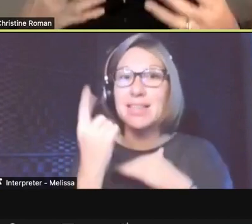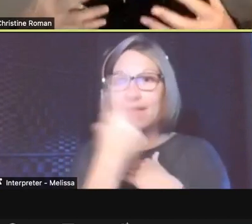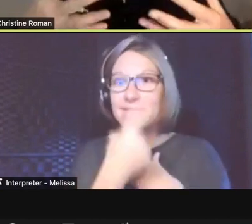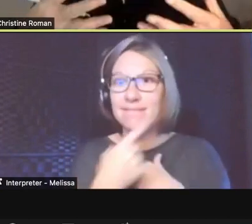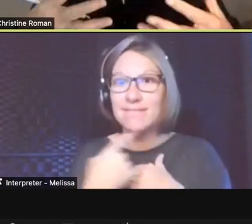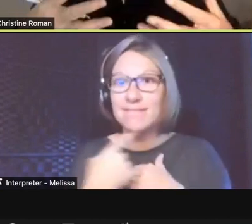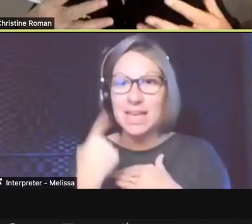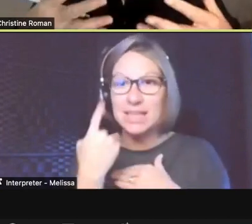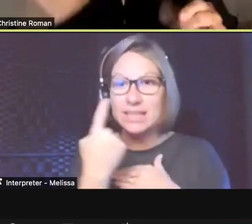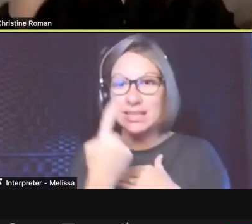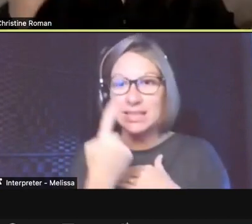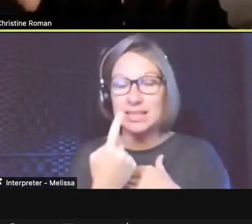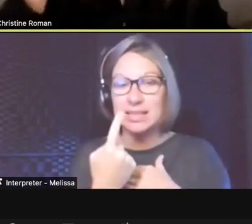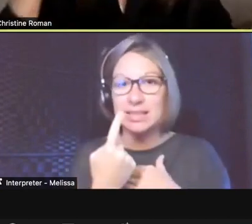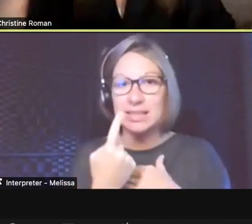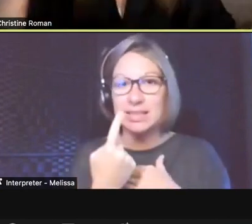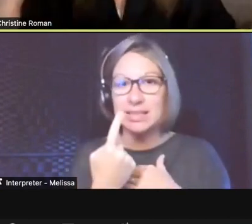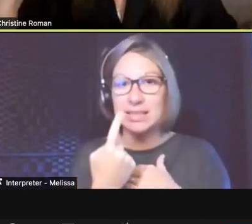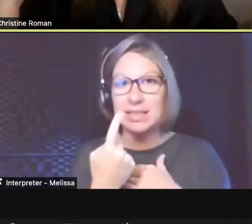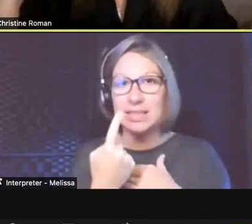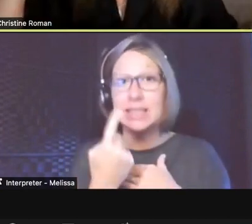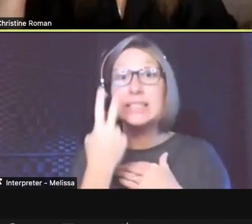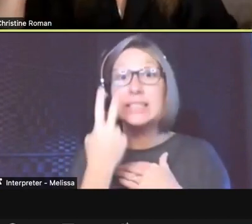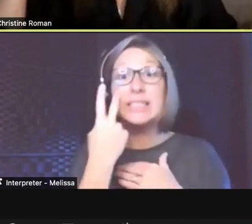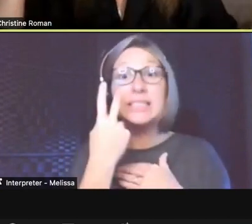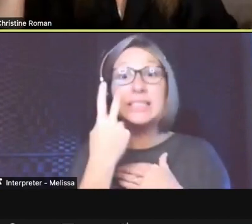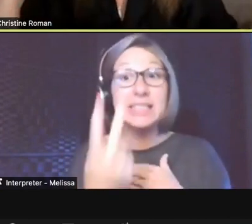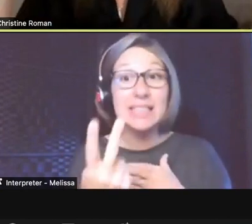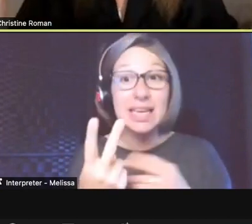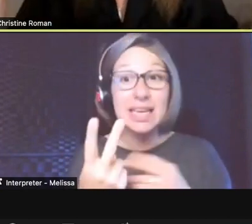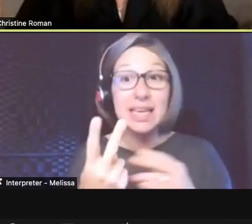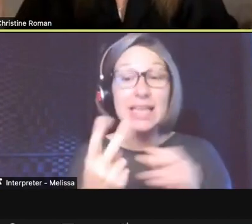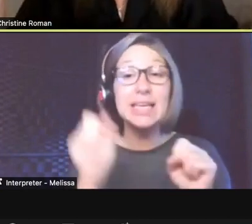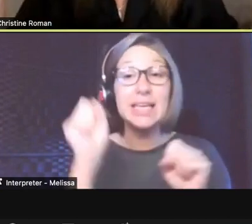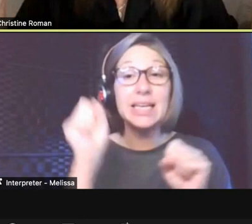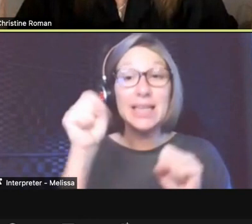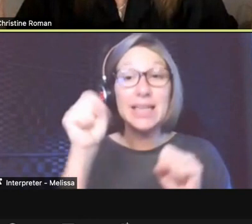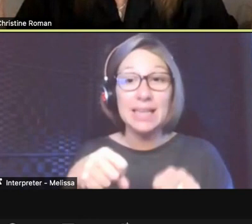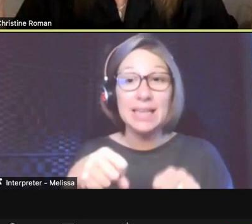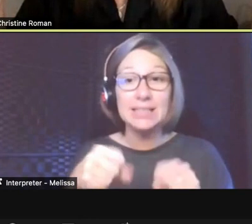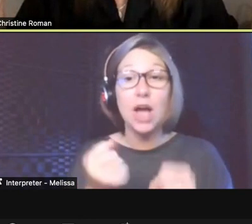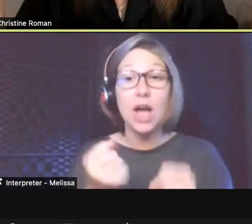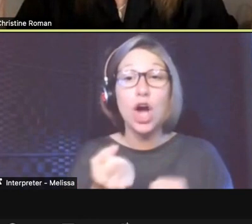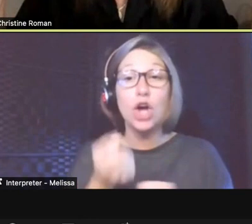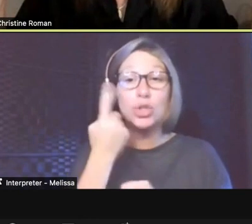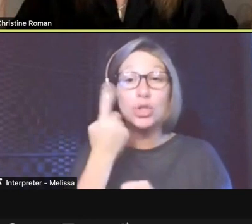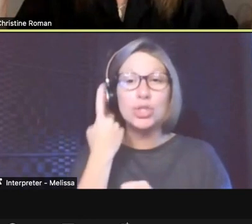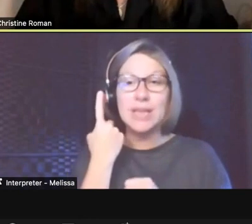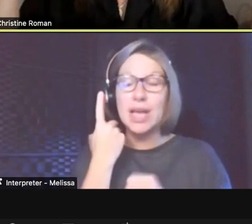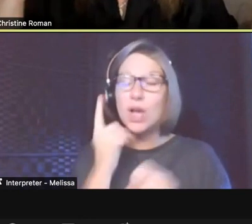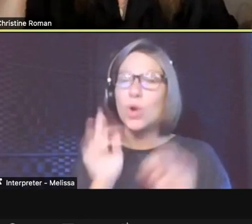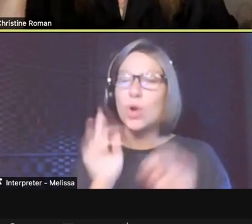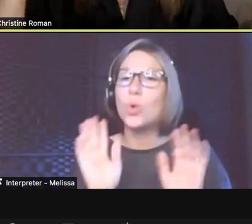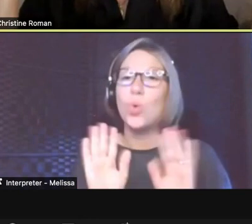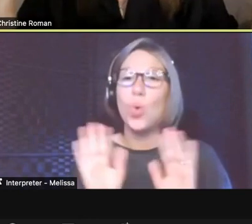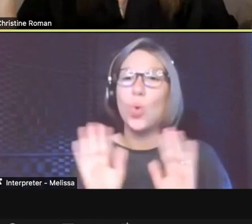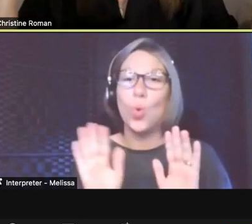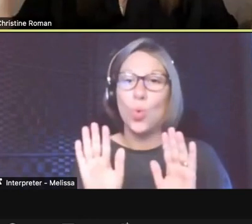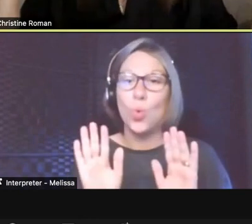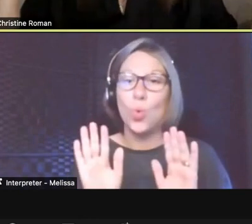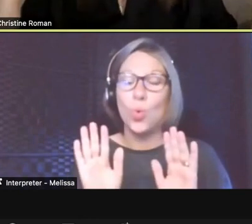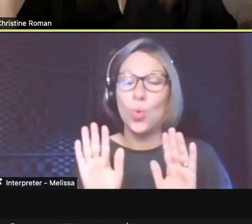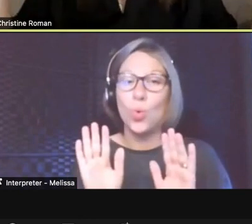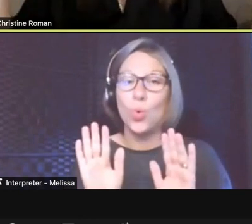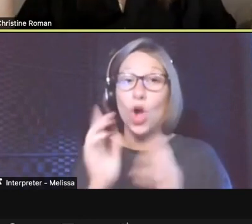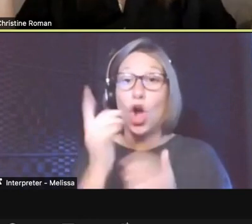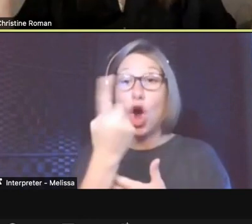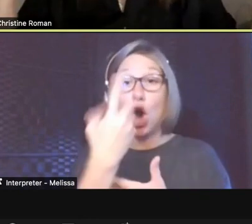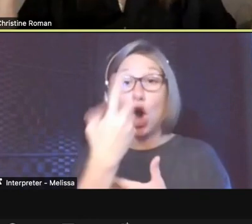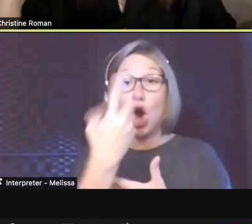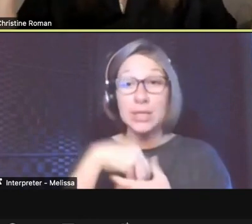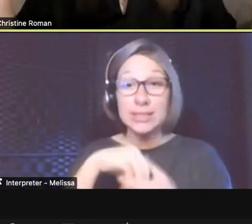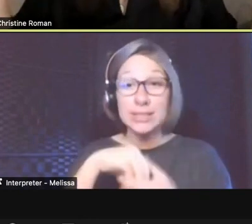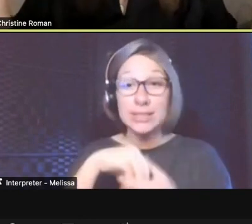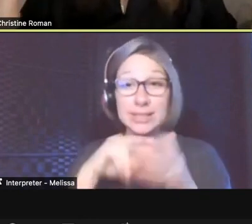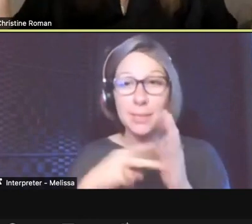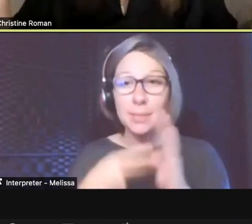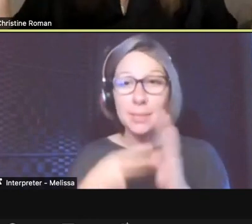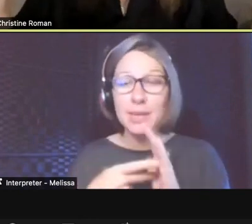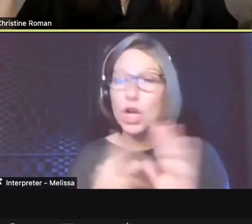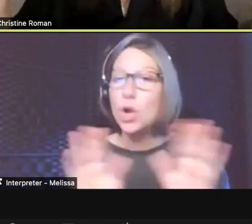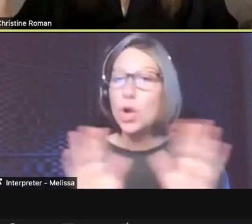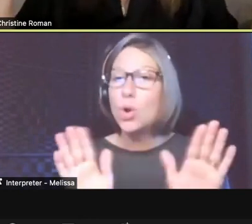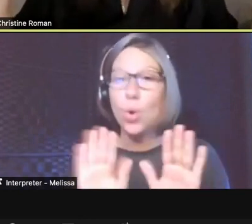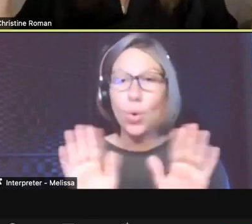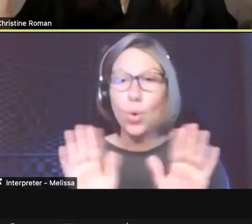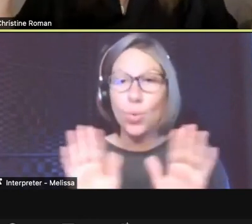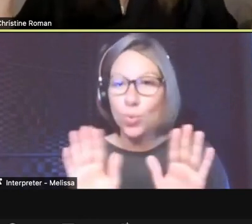really understood. It's not because of an autism issue, by the way. This is an access issue. I don't